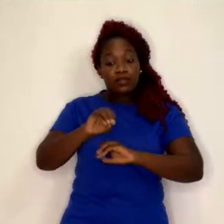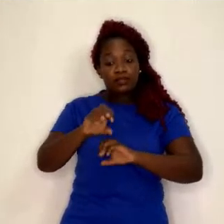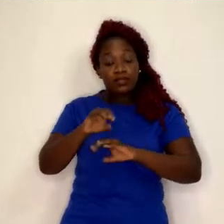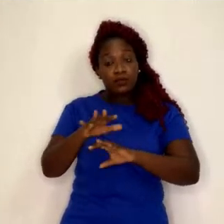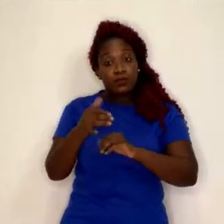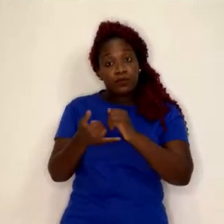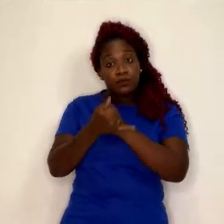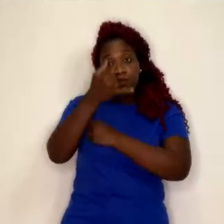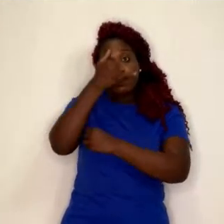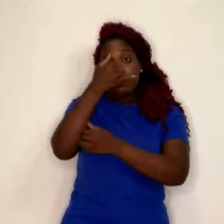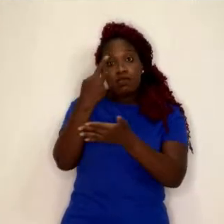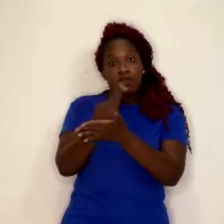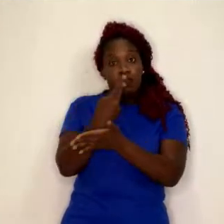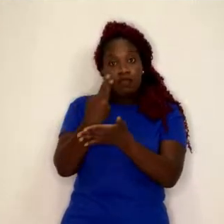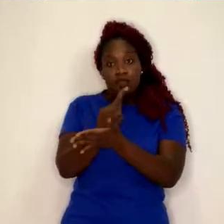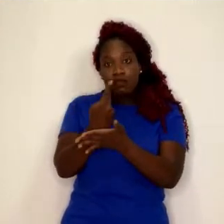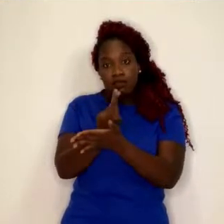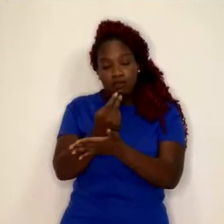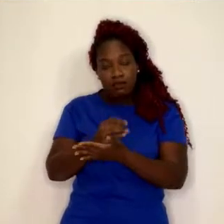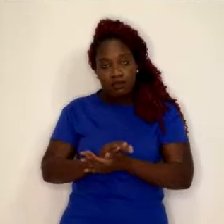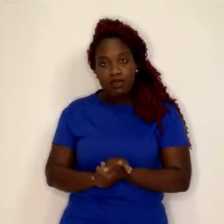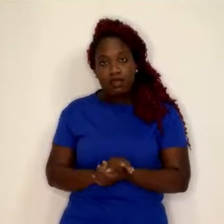of education that is very